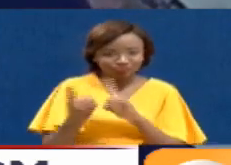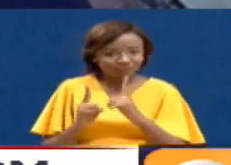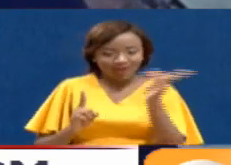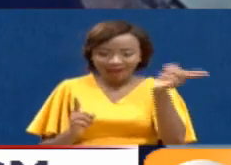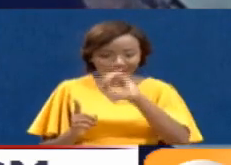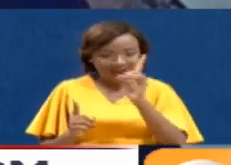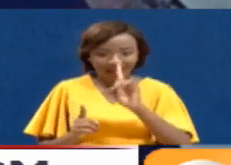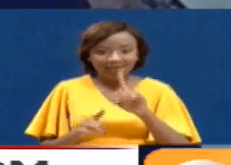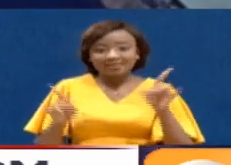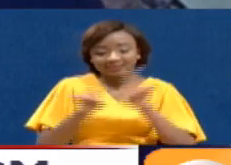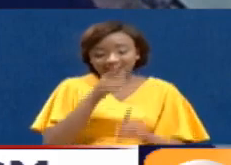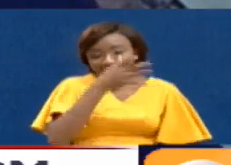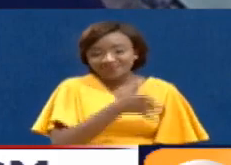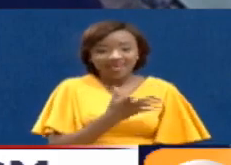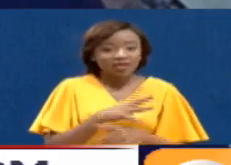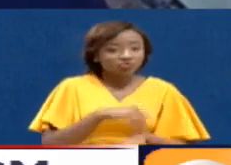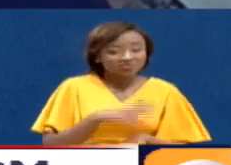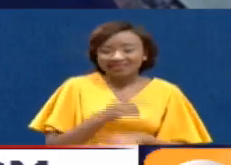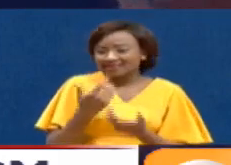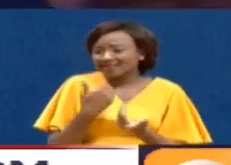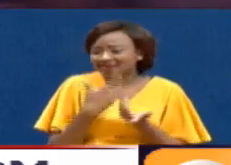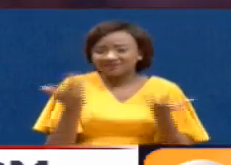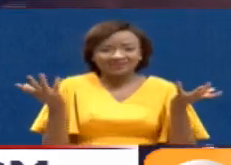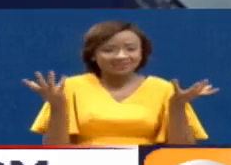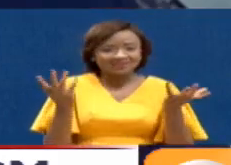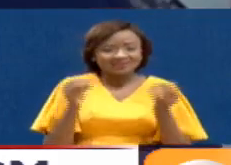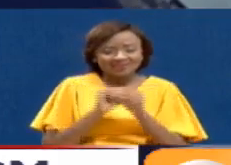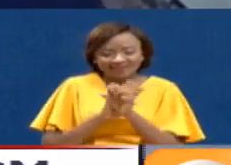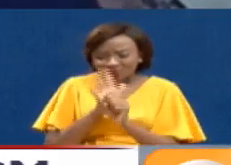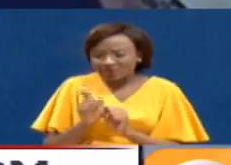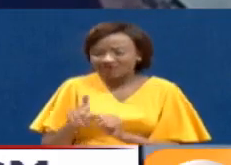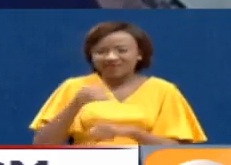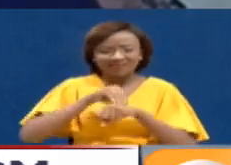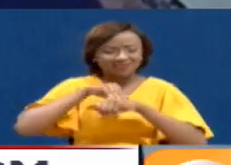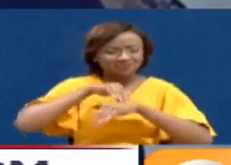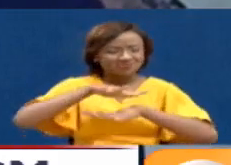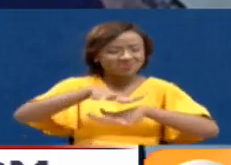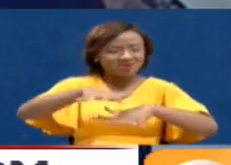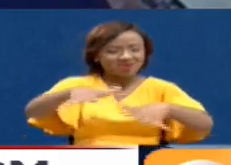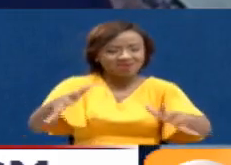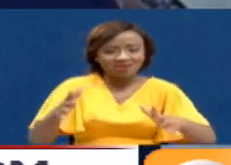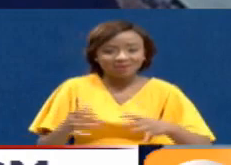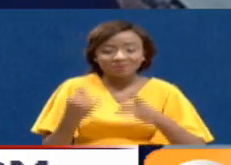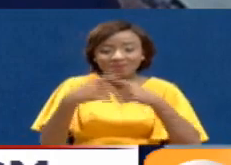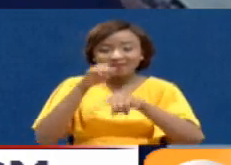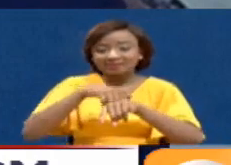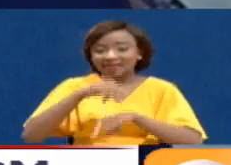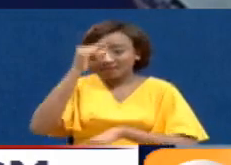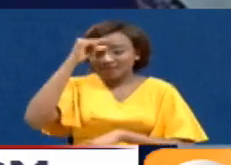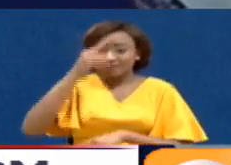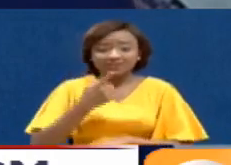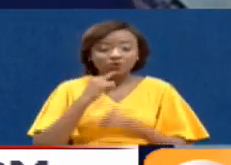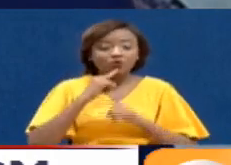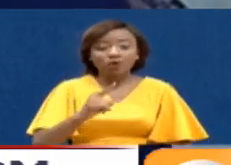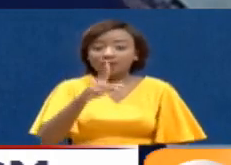Switzerland has the second largest per capita infection of the coronavirus in the world. But when government tells people stay